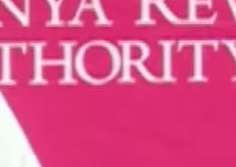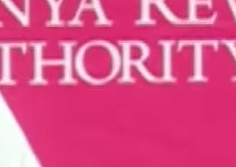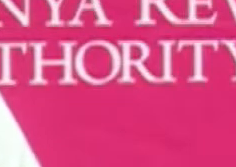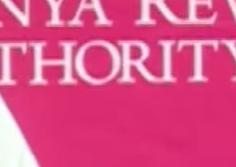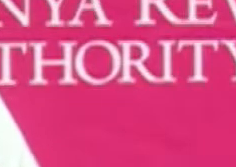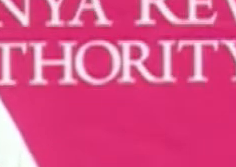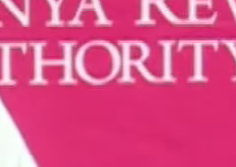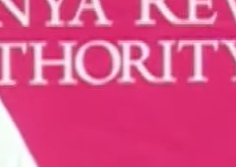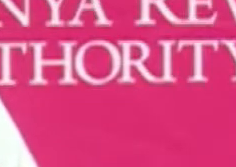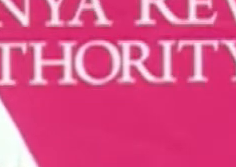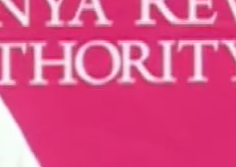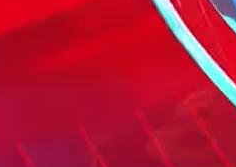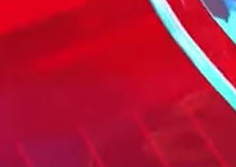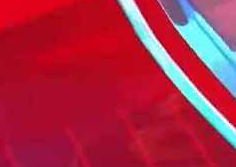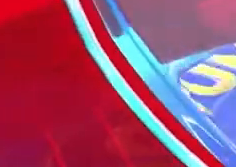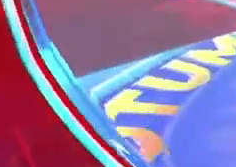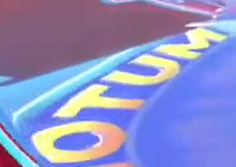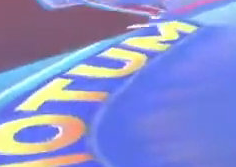statutory time limit.